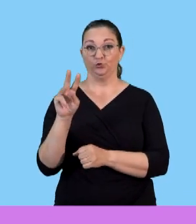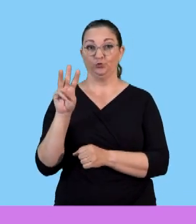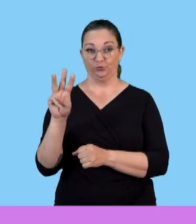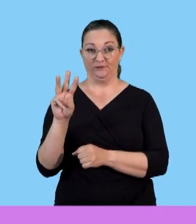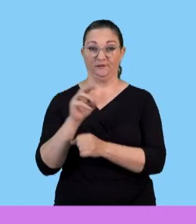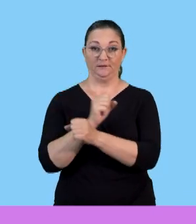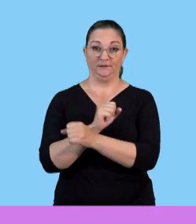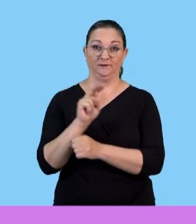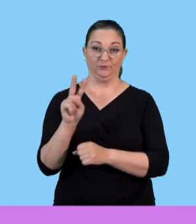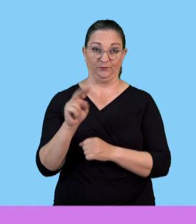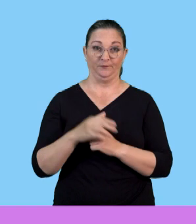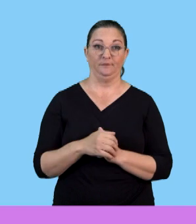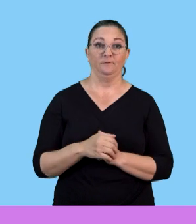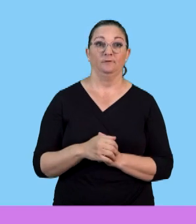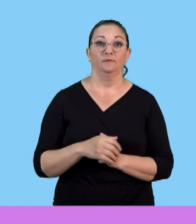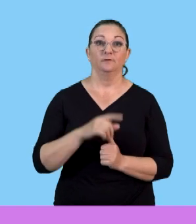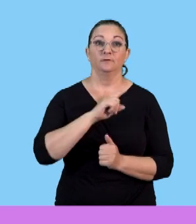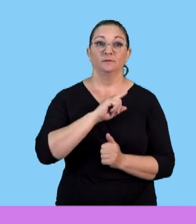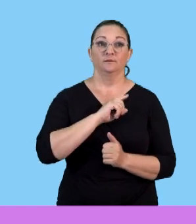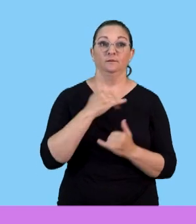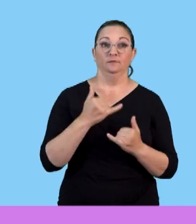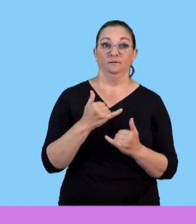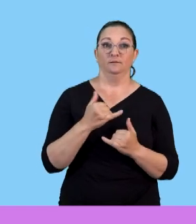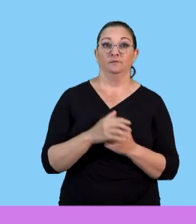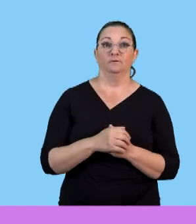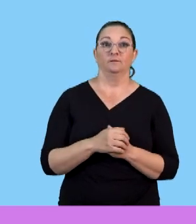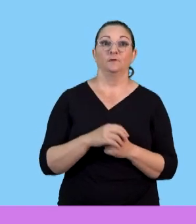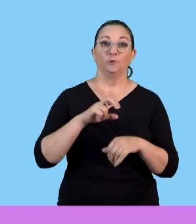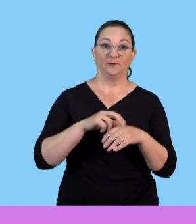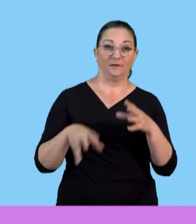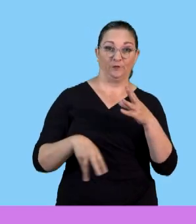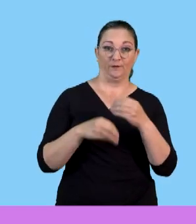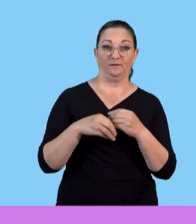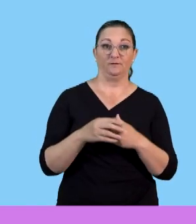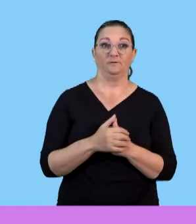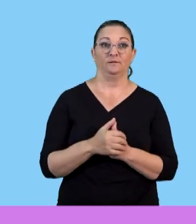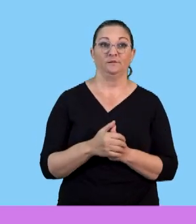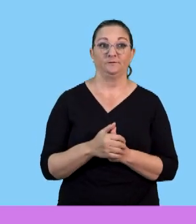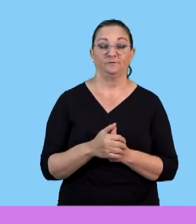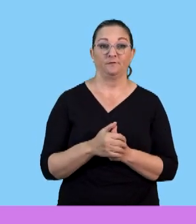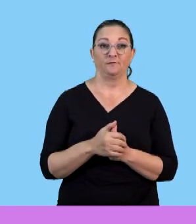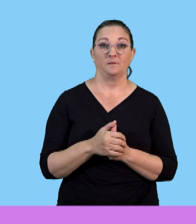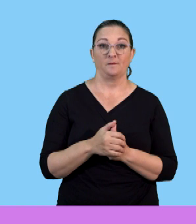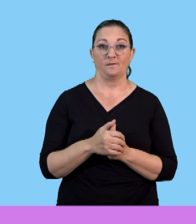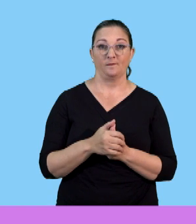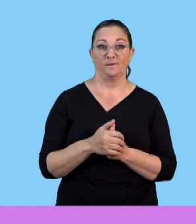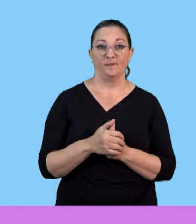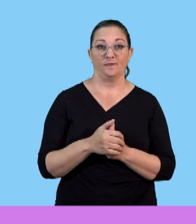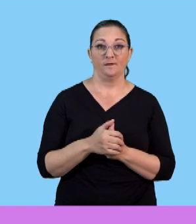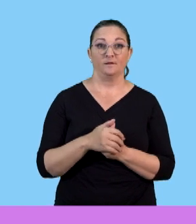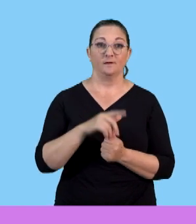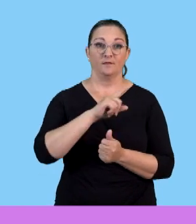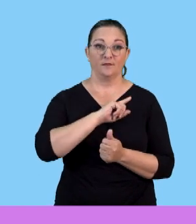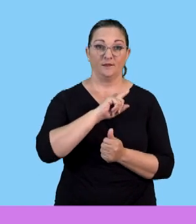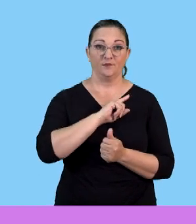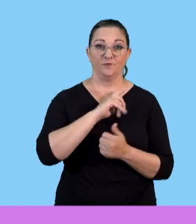2 widths. So we had to add them up, the length here and the width, and another set.